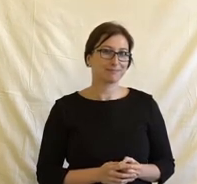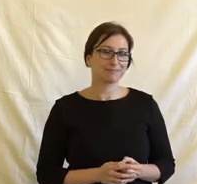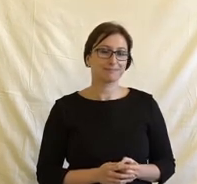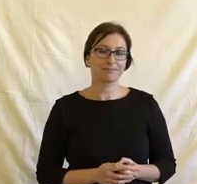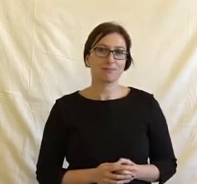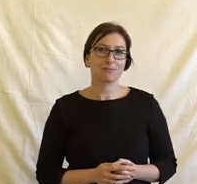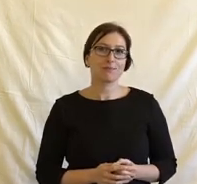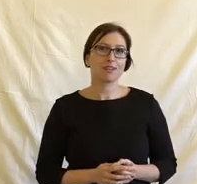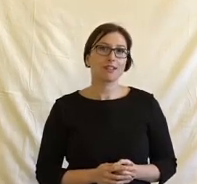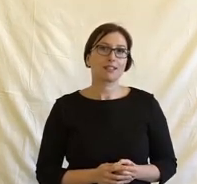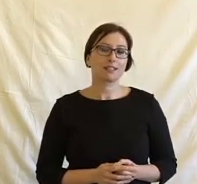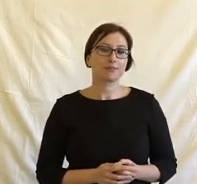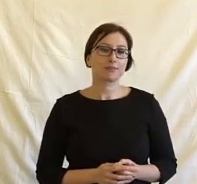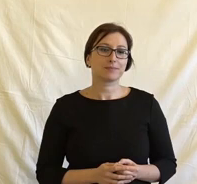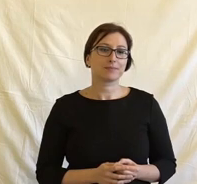So, yes.